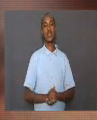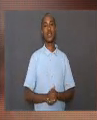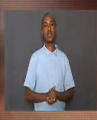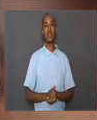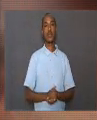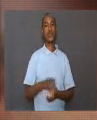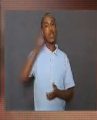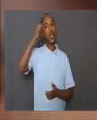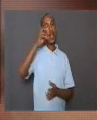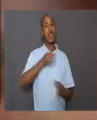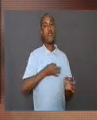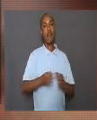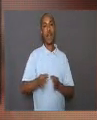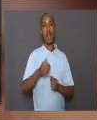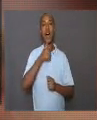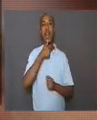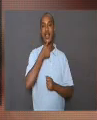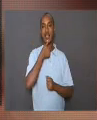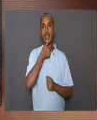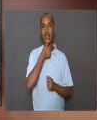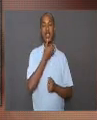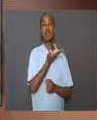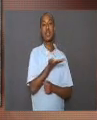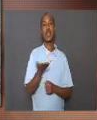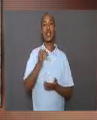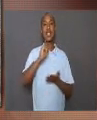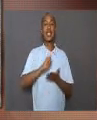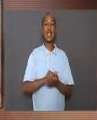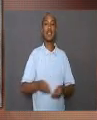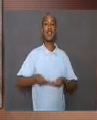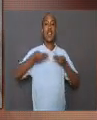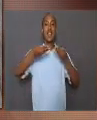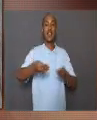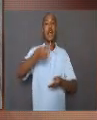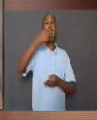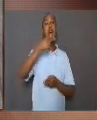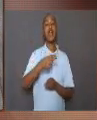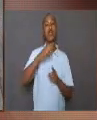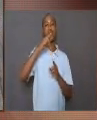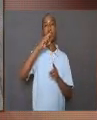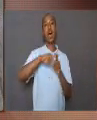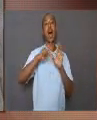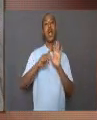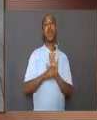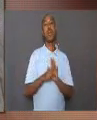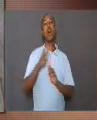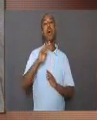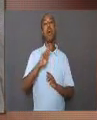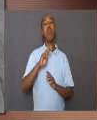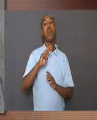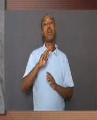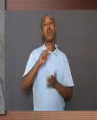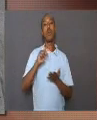He defined an acid as a substance that releases hydrogen ions or